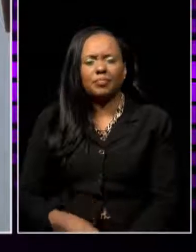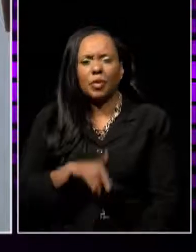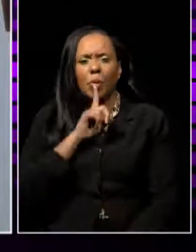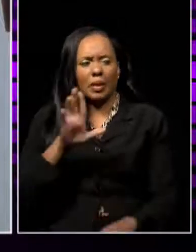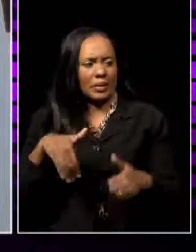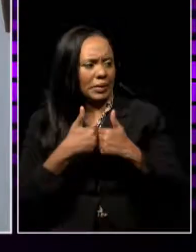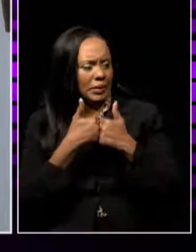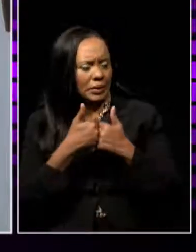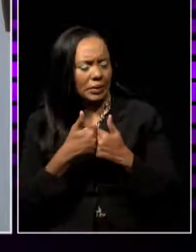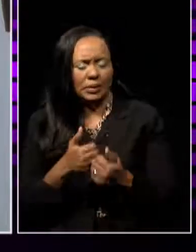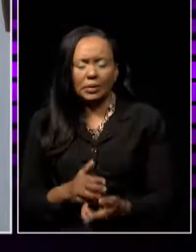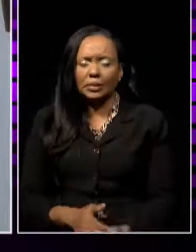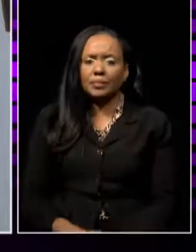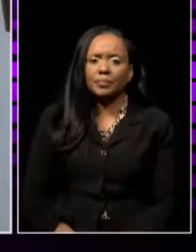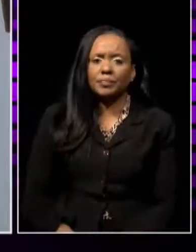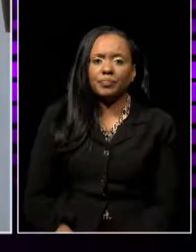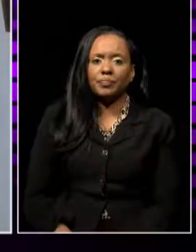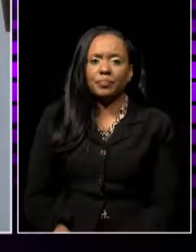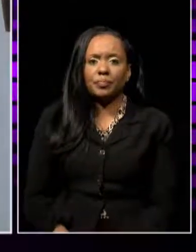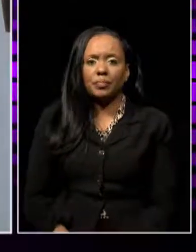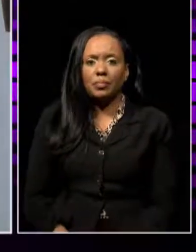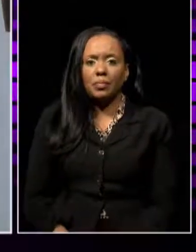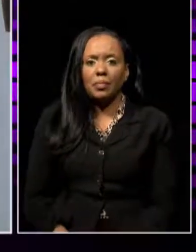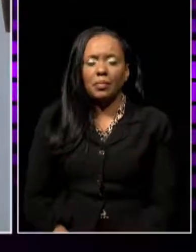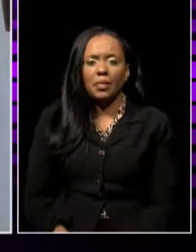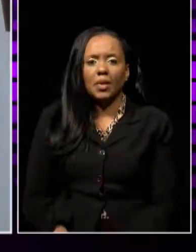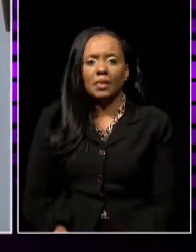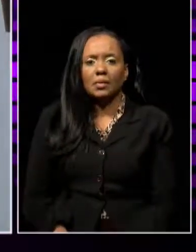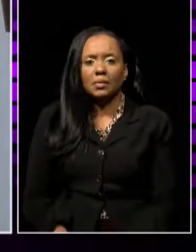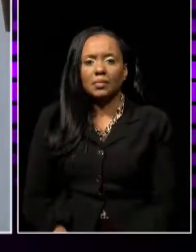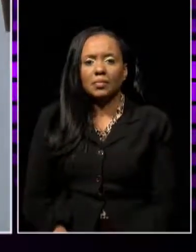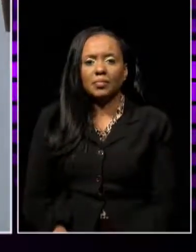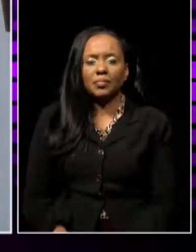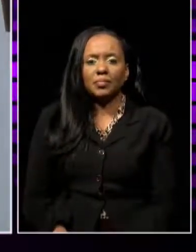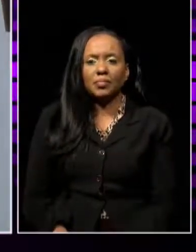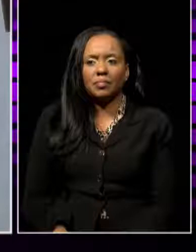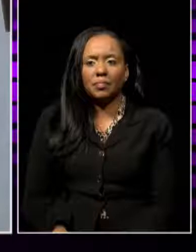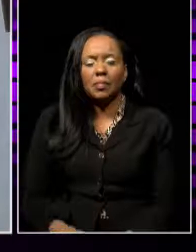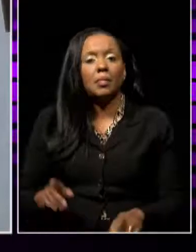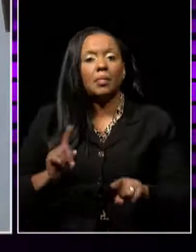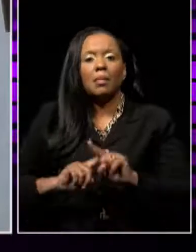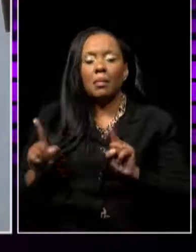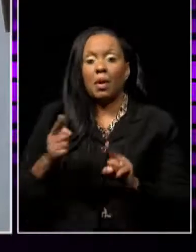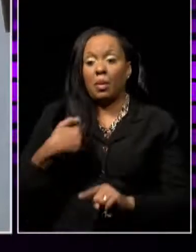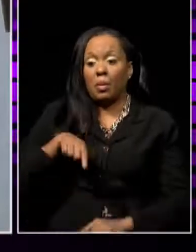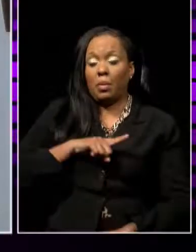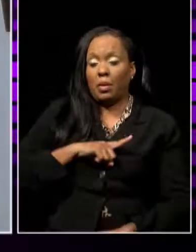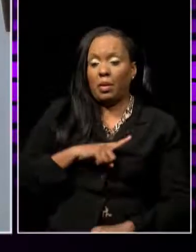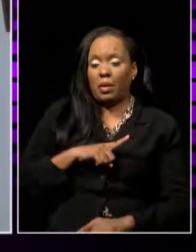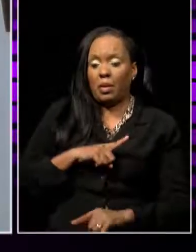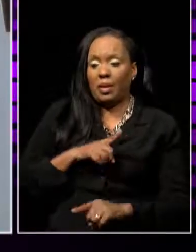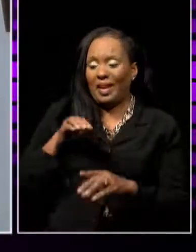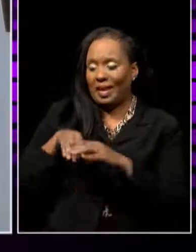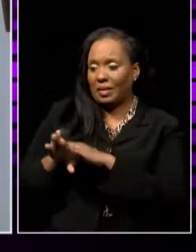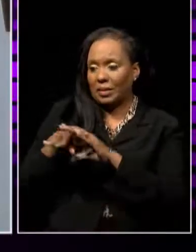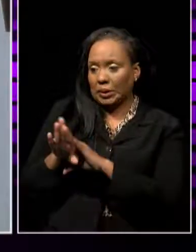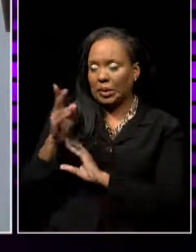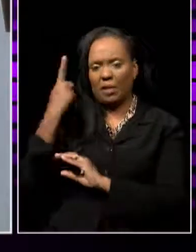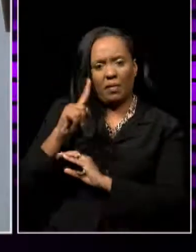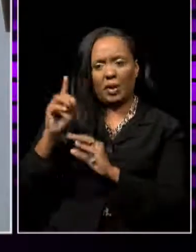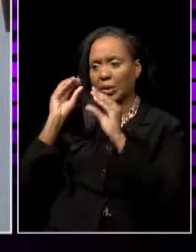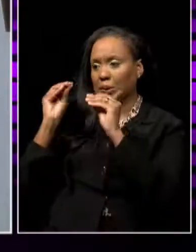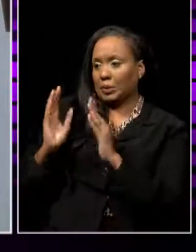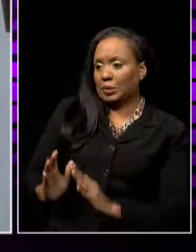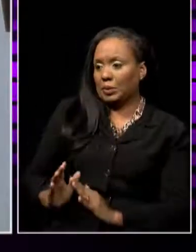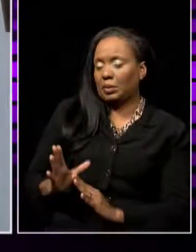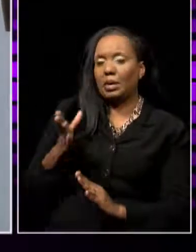the ministry, we would find ways to deal with this because we've made ourselves accessible to parents, accessible to students. So it was much easier for